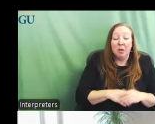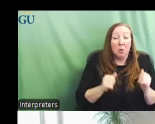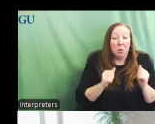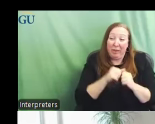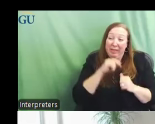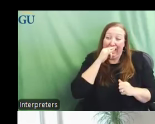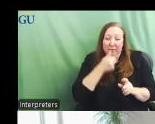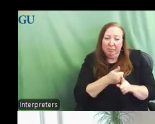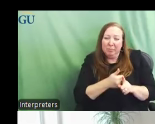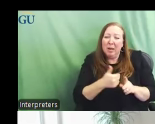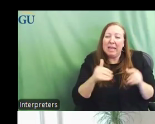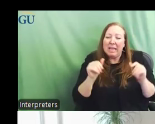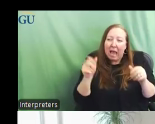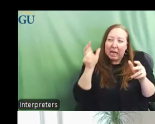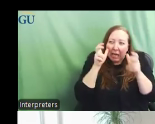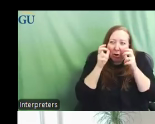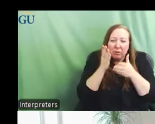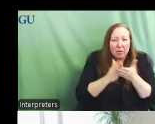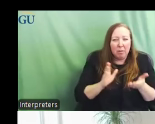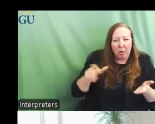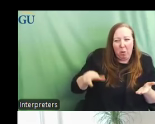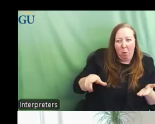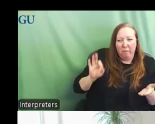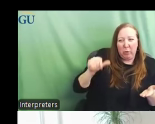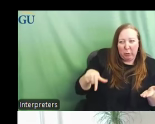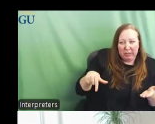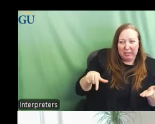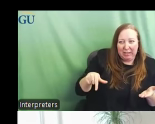acquisition of some of the earlier sounds that we typically